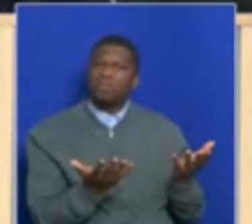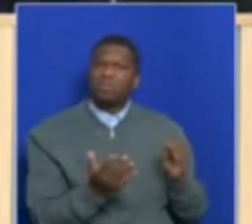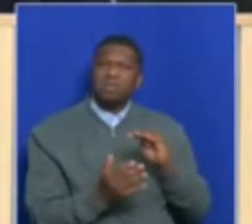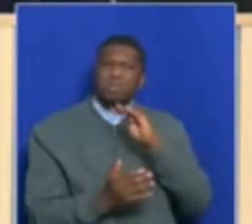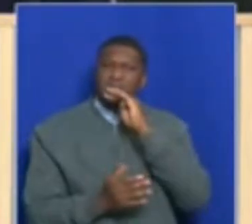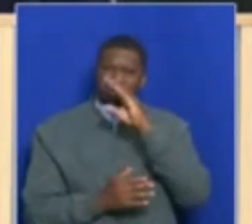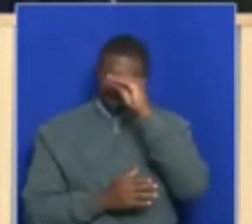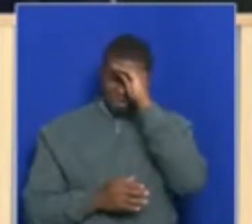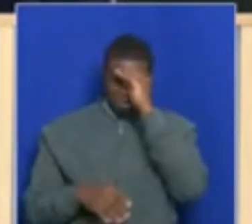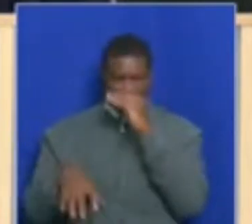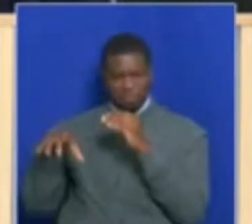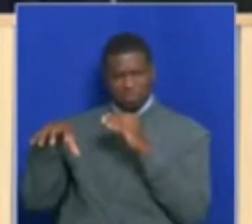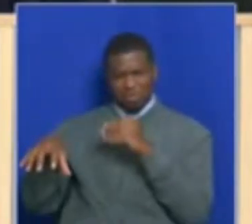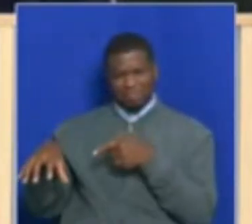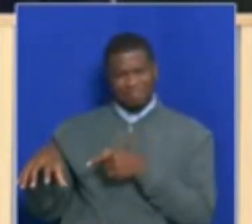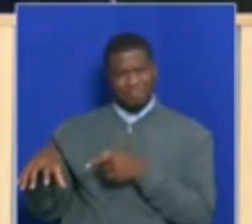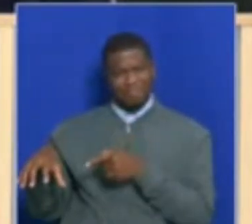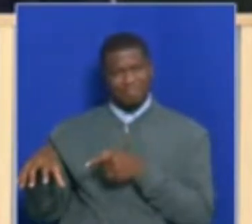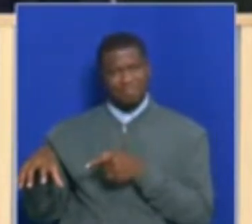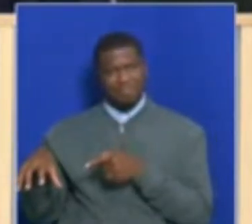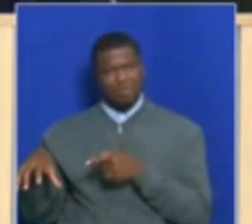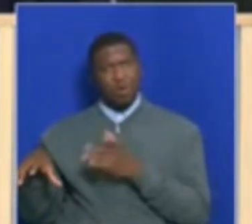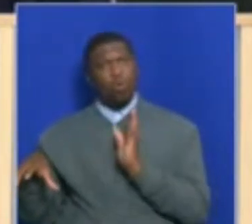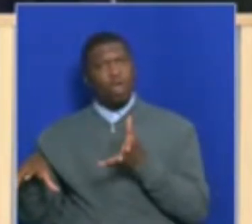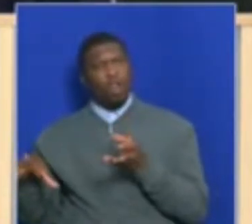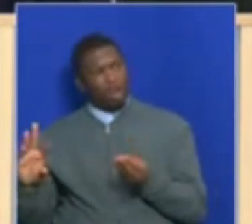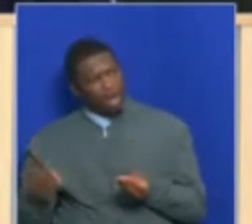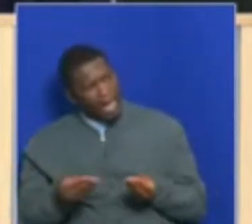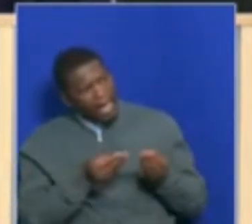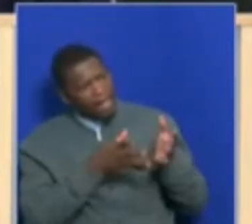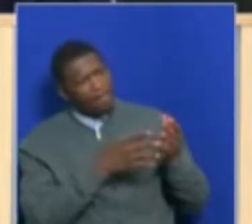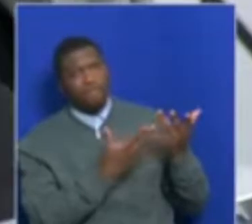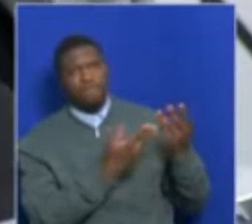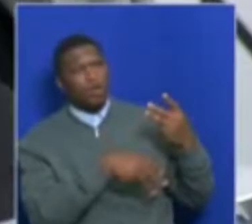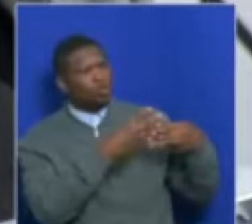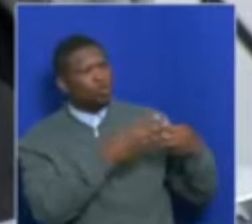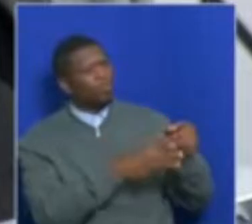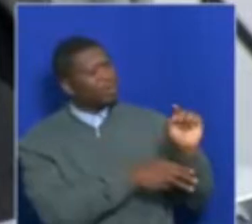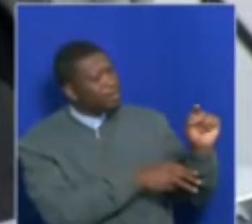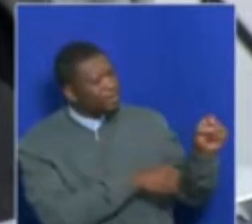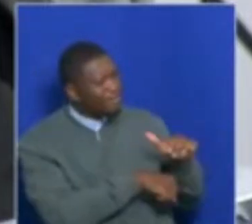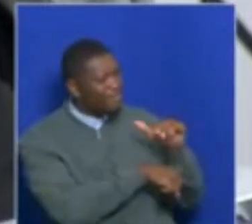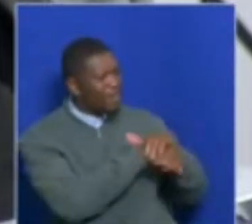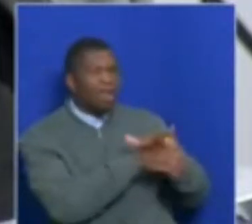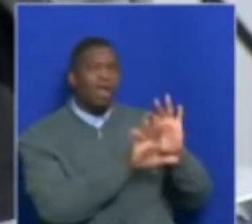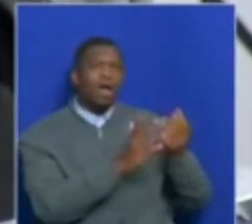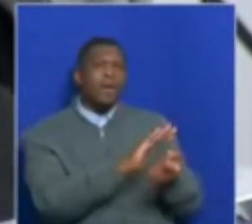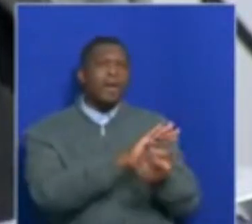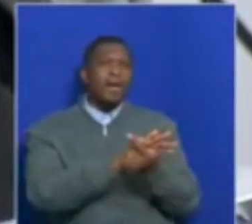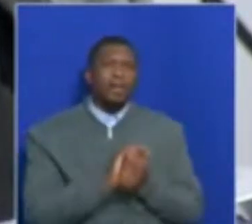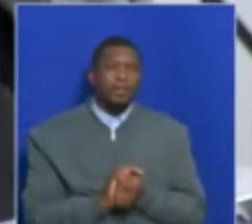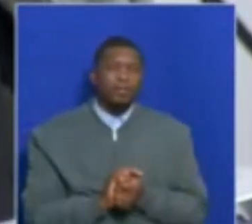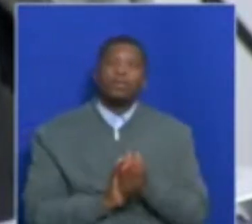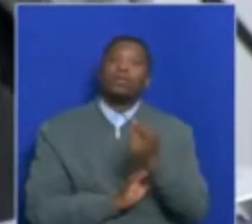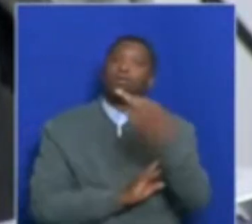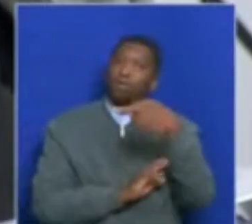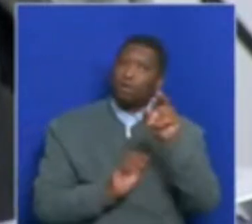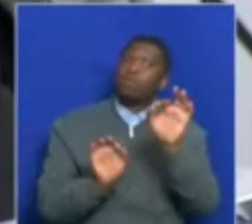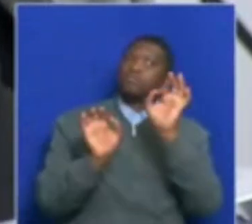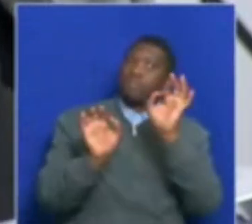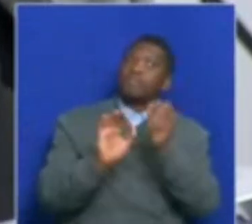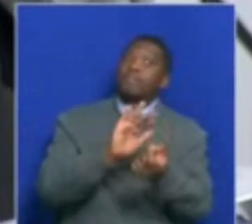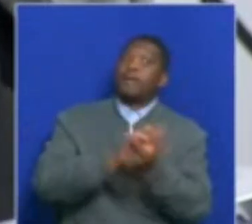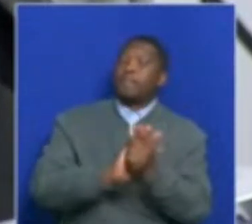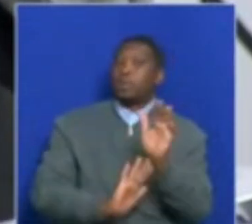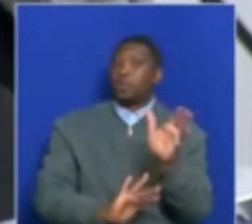jobs to tow trucks or their friends in the trucking business? Commissioner, that's exactly what you indicated, is that when there's an